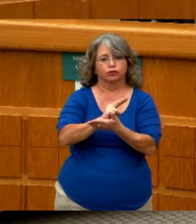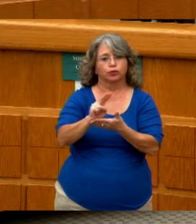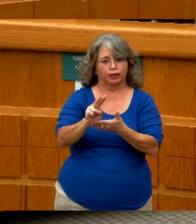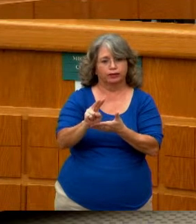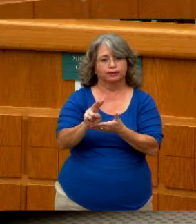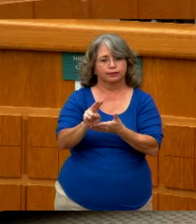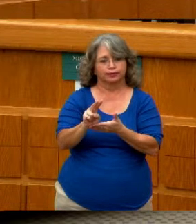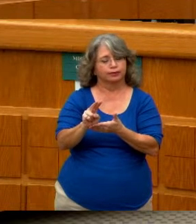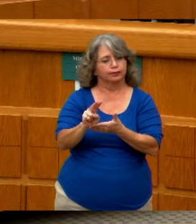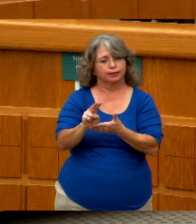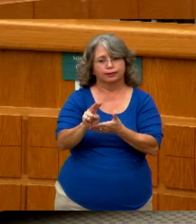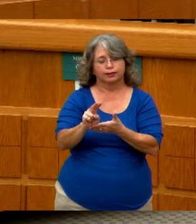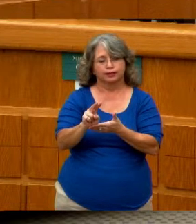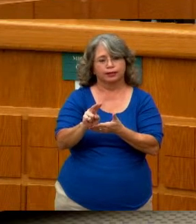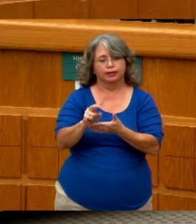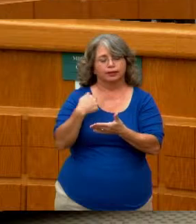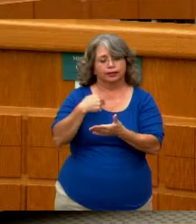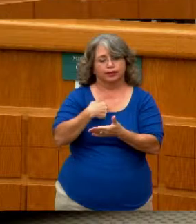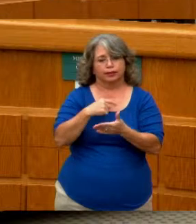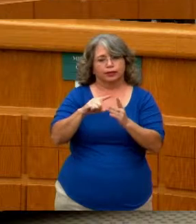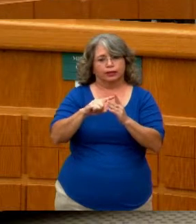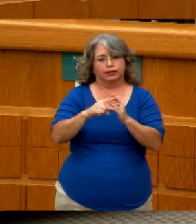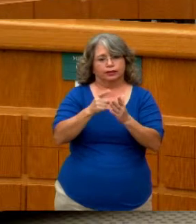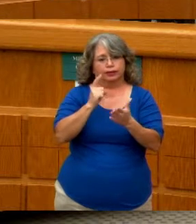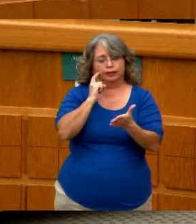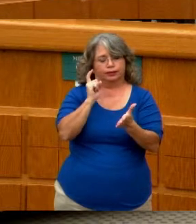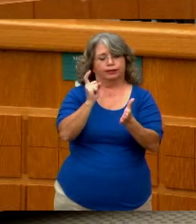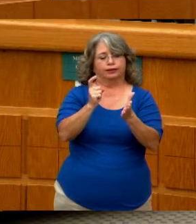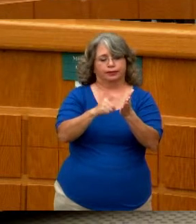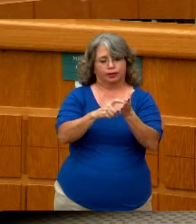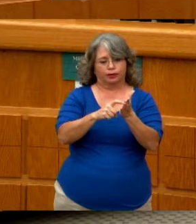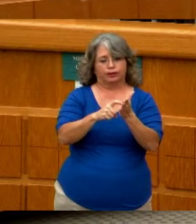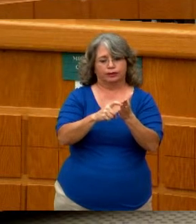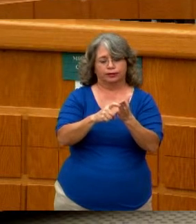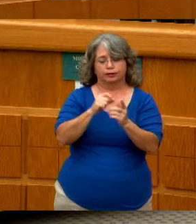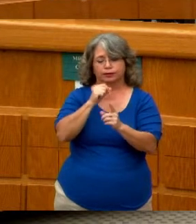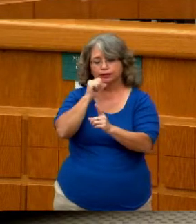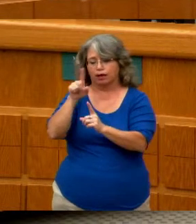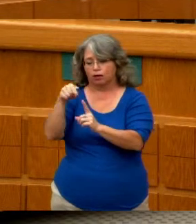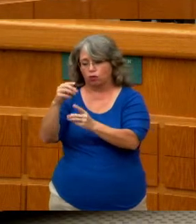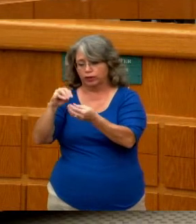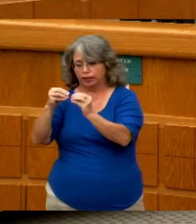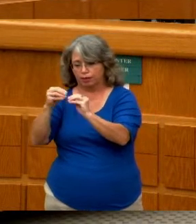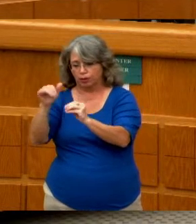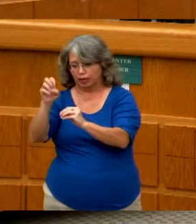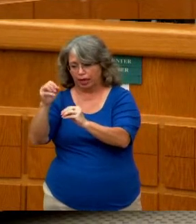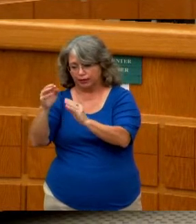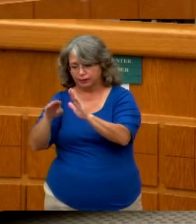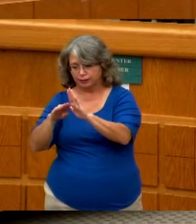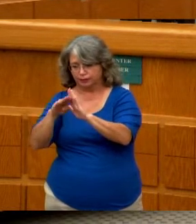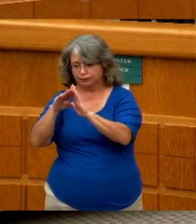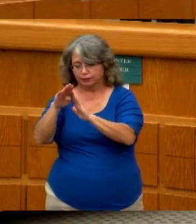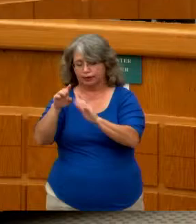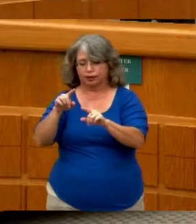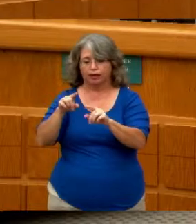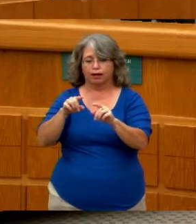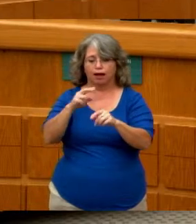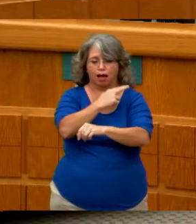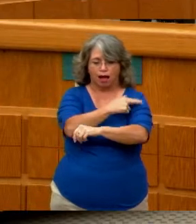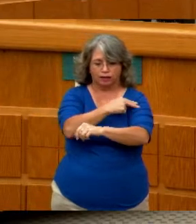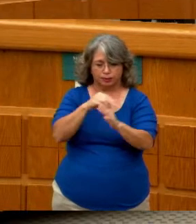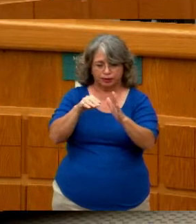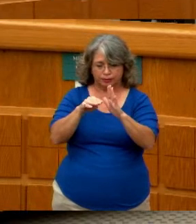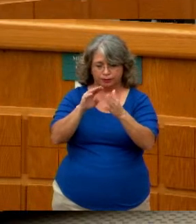16 deaths in the last 14 days. And so again, we're starting to see, not only the cases